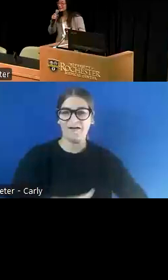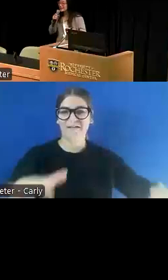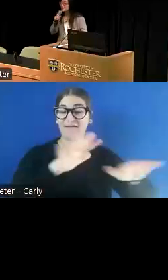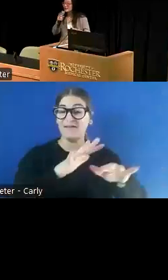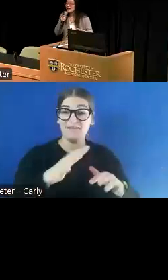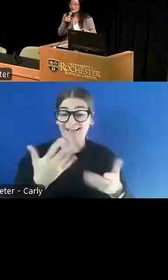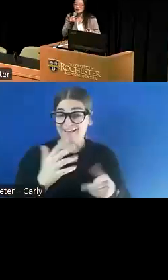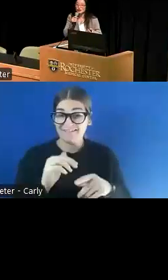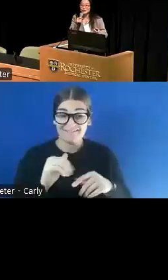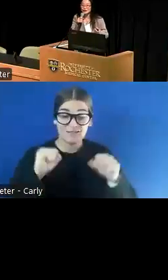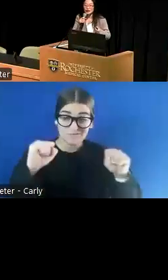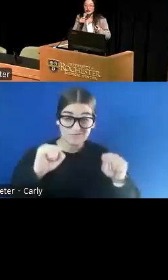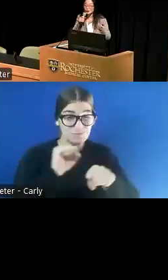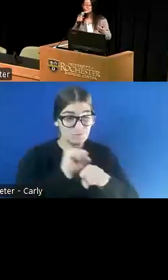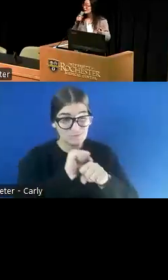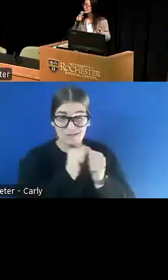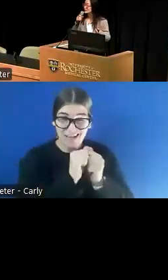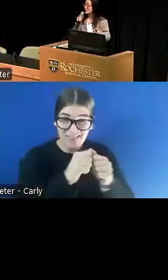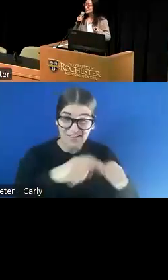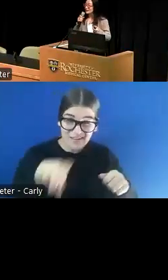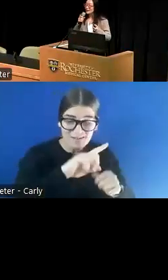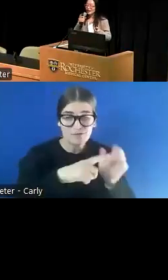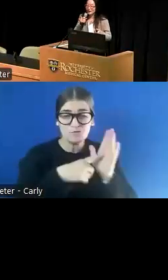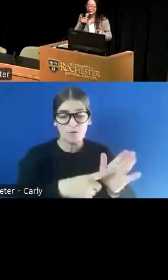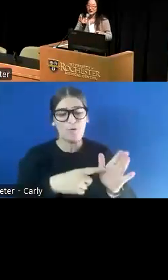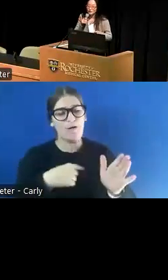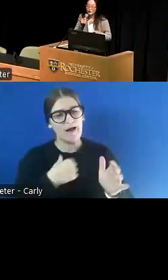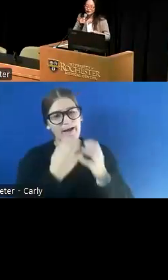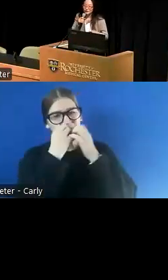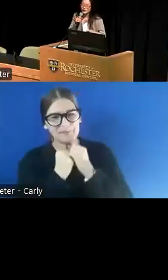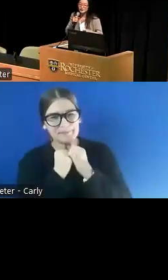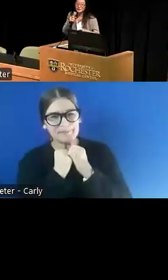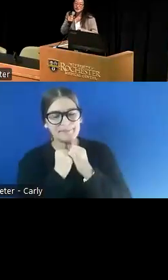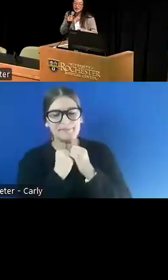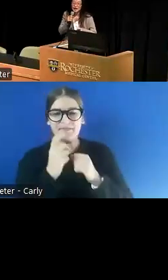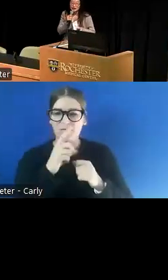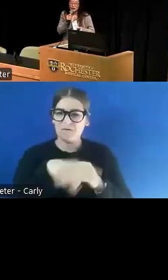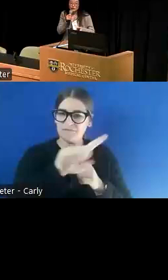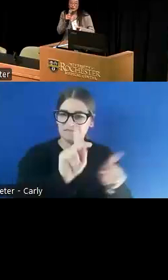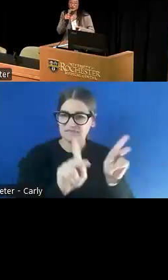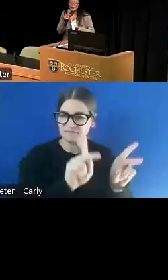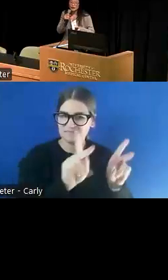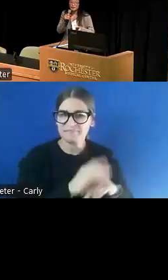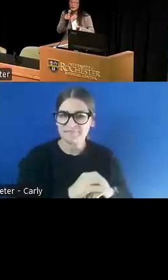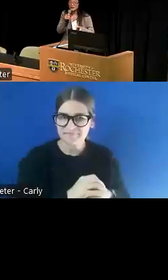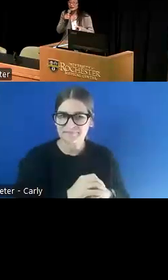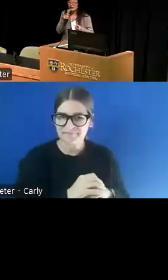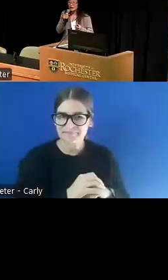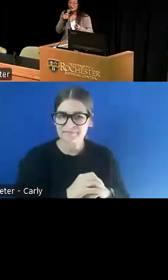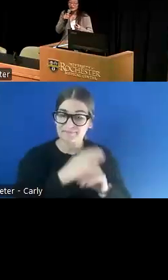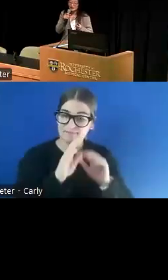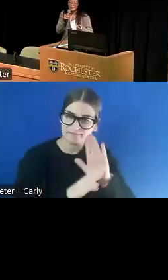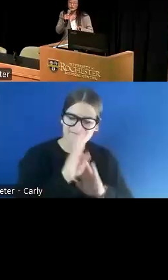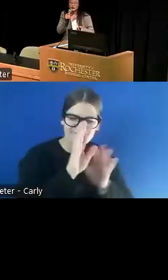training together and showing to others that they care for the service members. And also it is about building